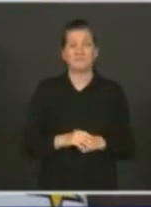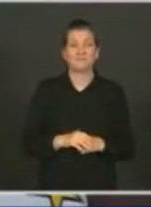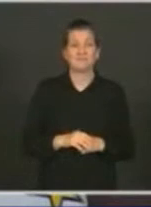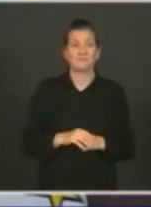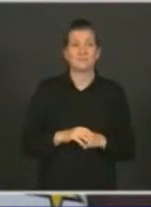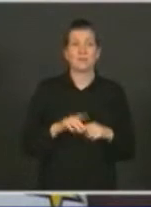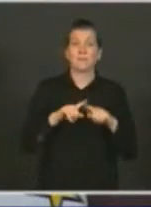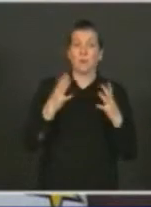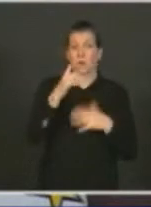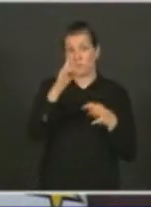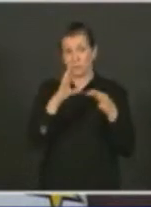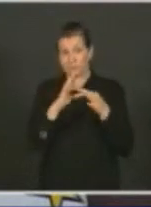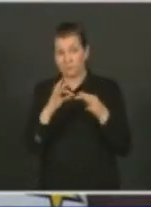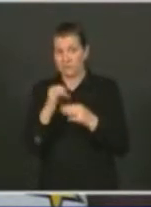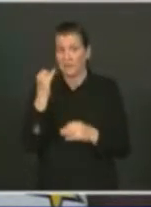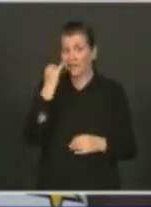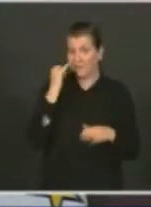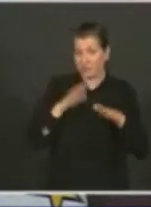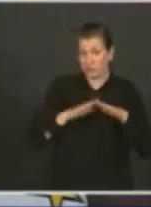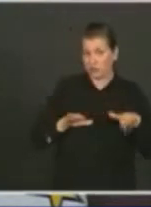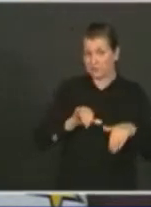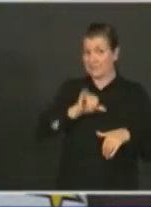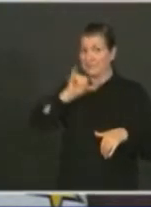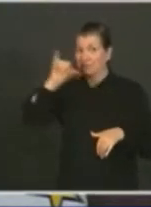hurting kids. And then finally,